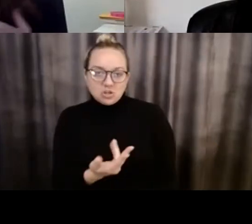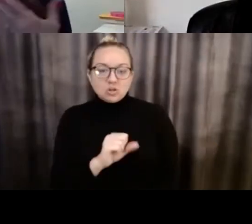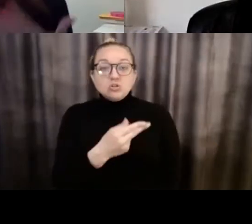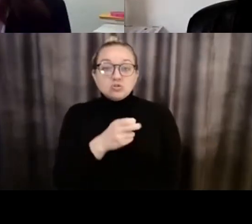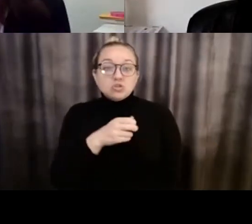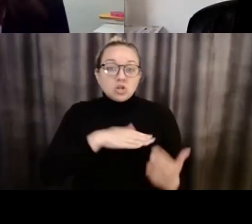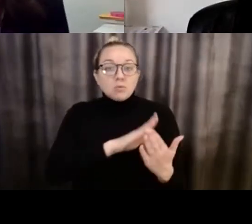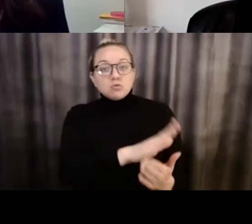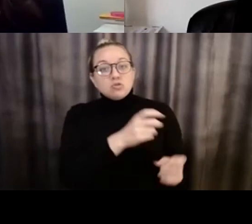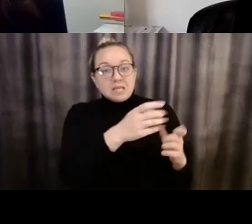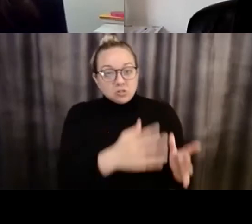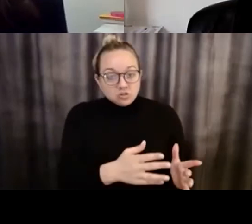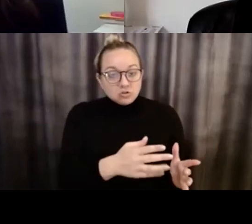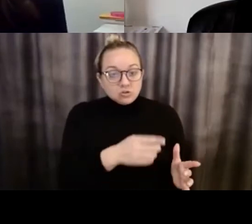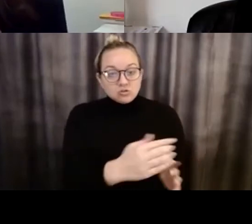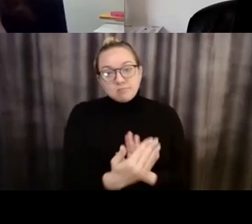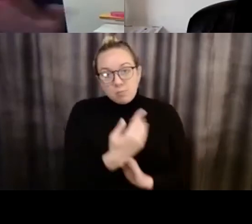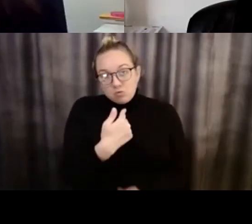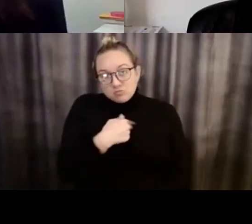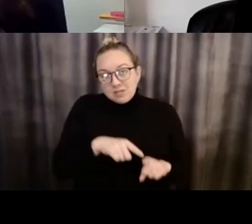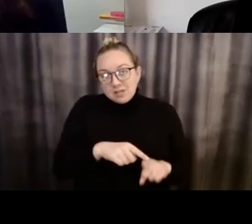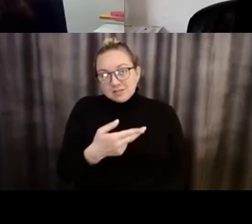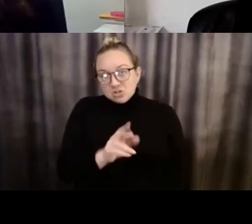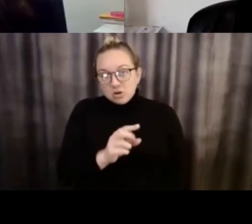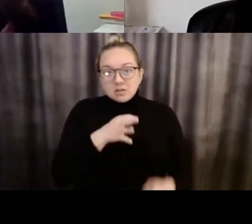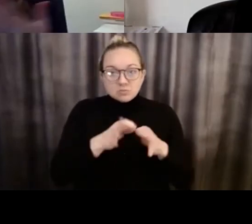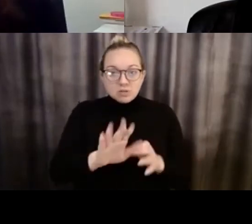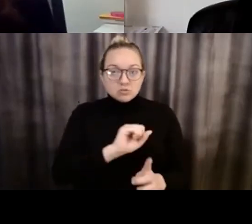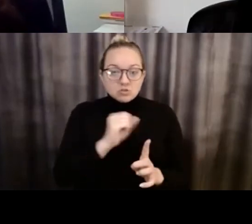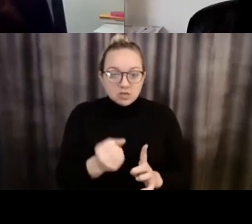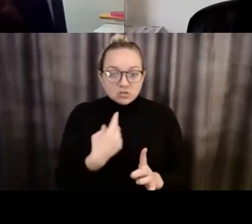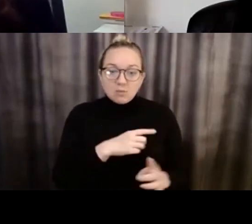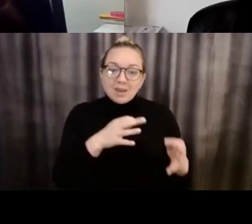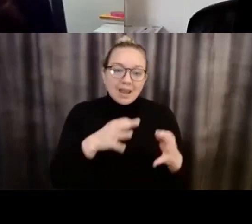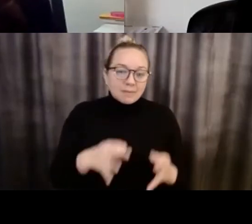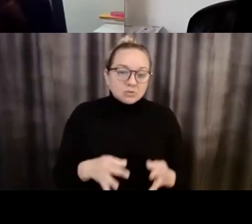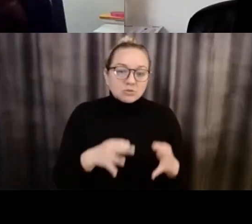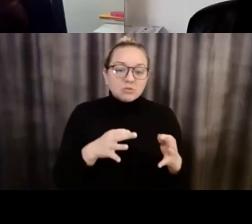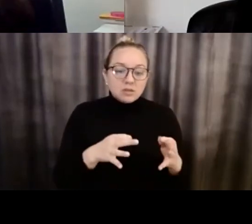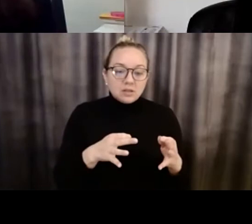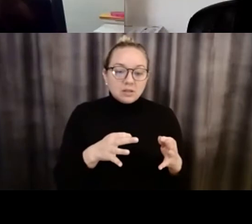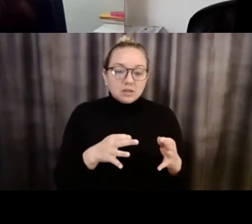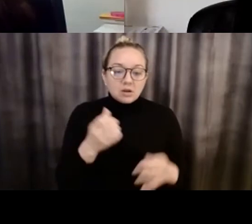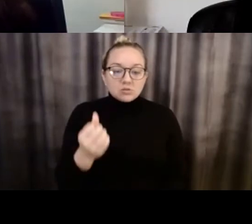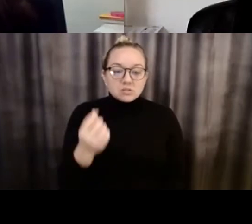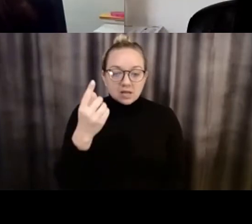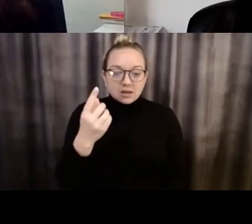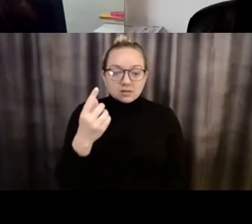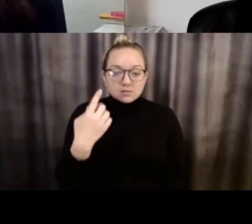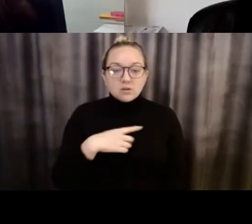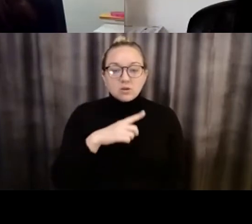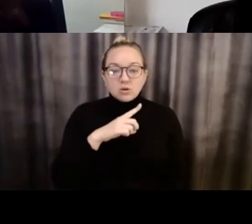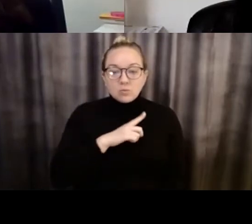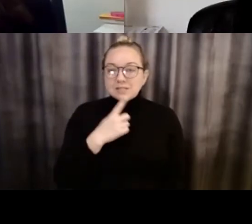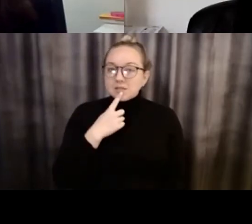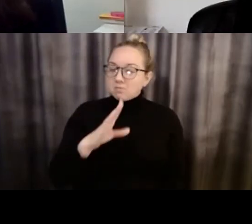her manager, she approached me as HR and explained the situation. And we absolutely gave her the okay to continue